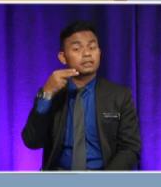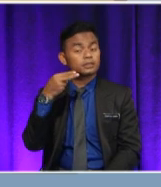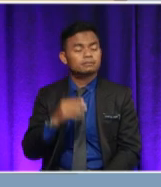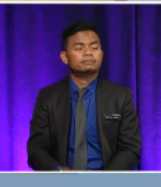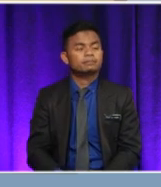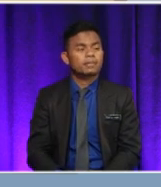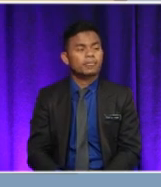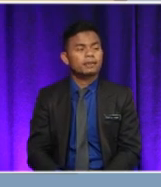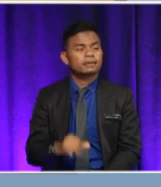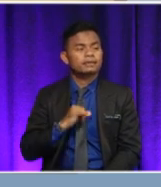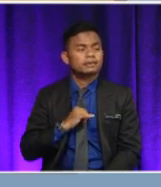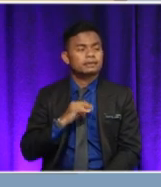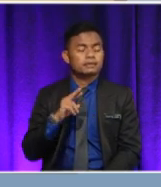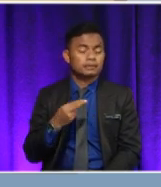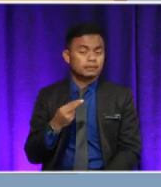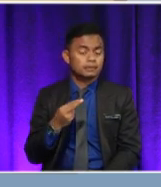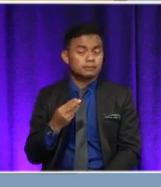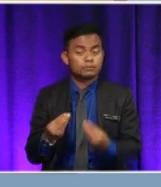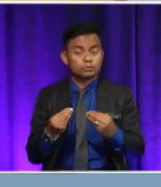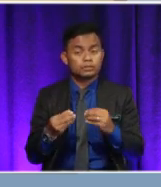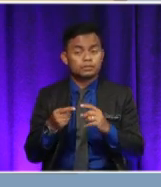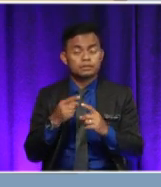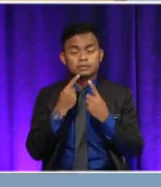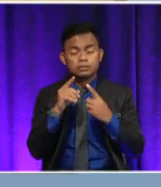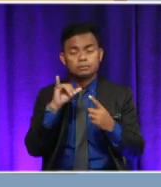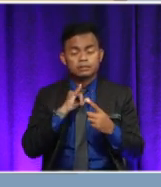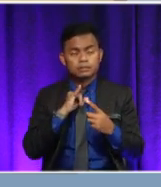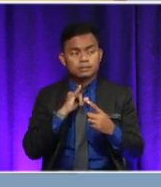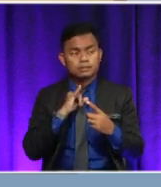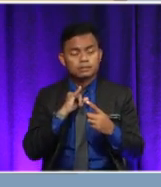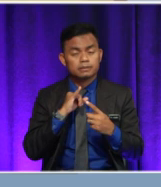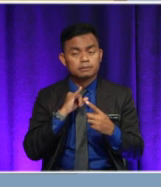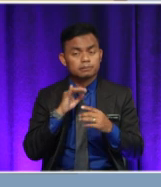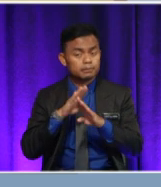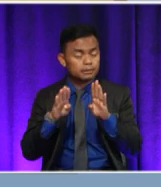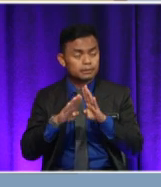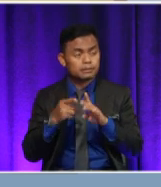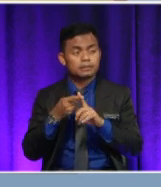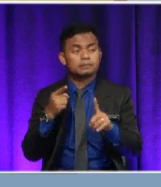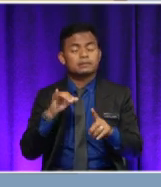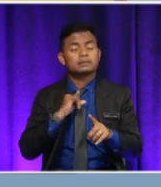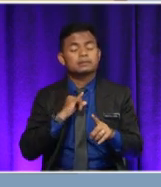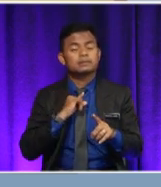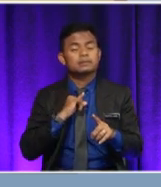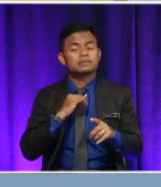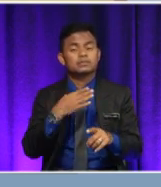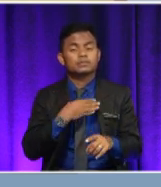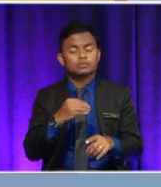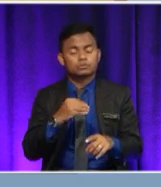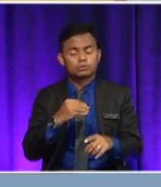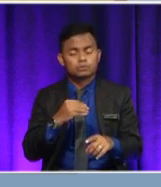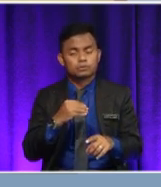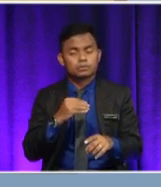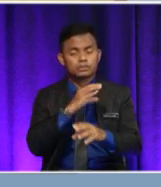I think my answer is opposite from Yana, because I would rather do extreme activities because I love challenges and thrilling